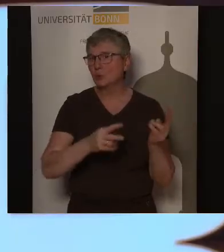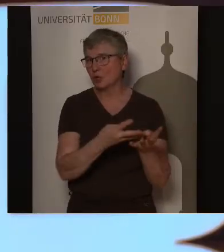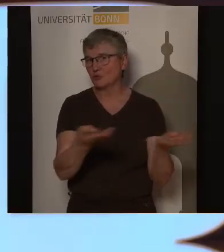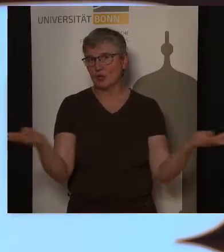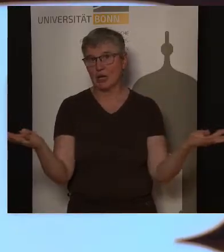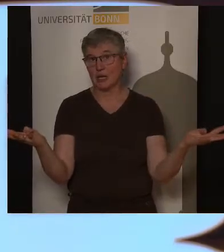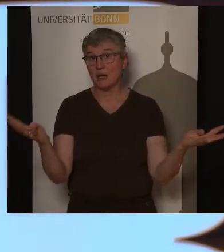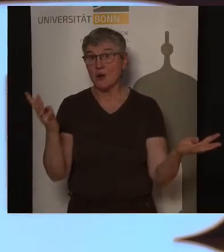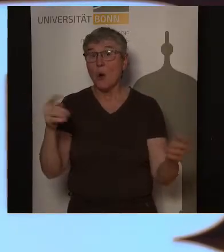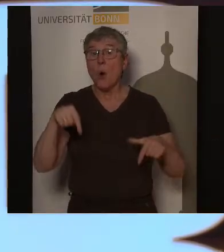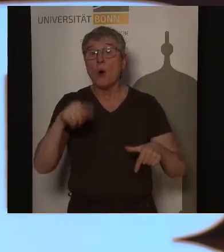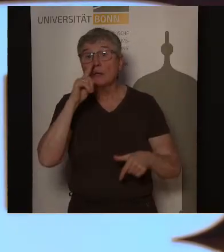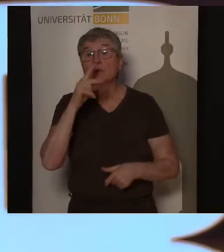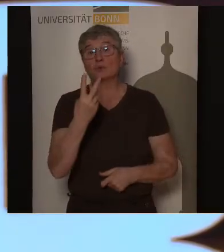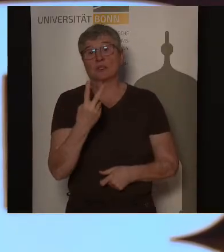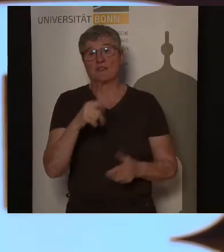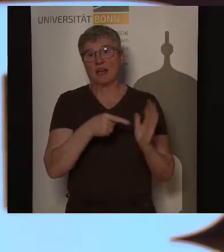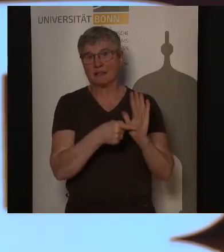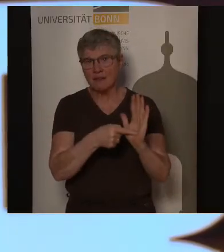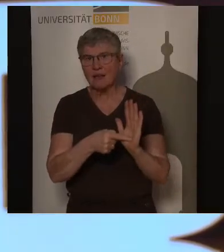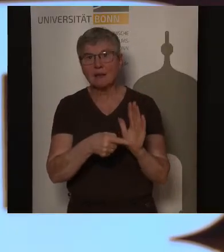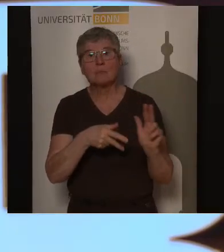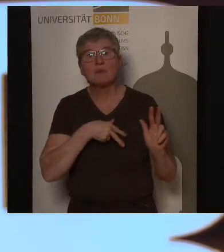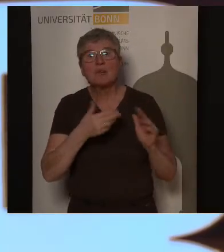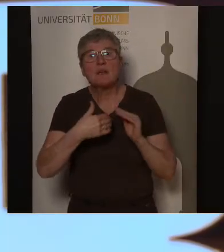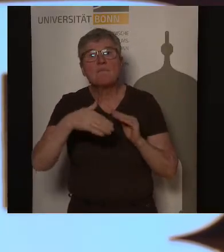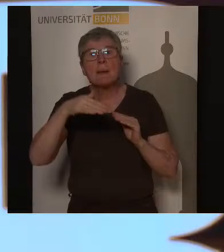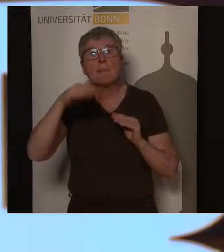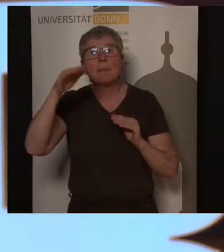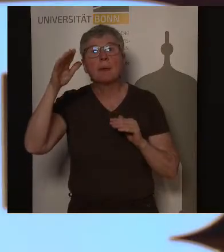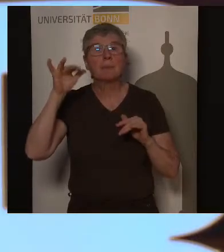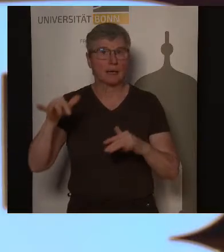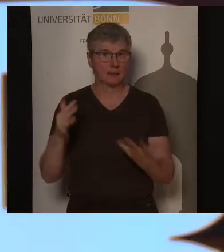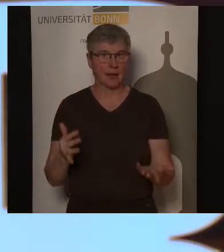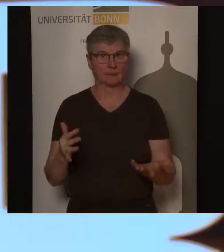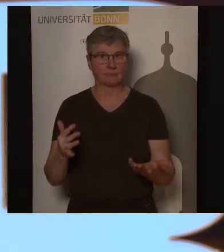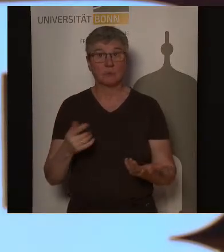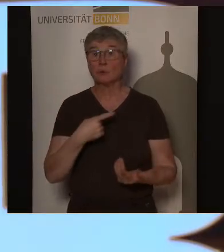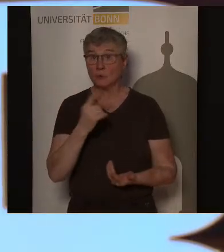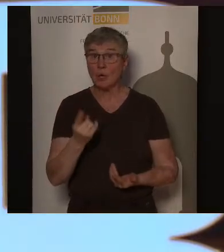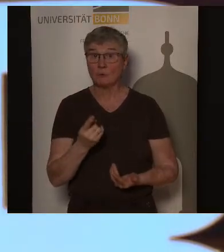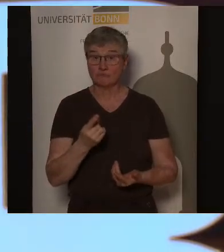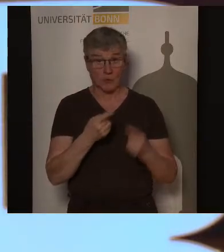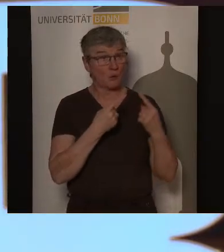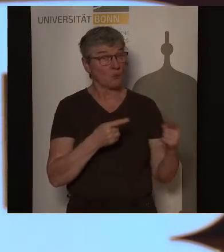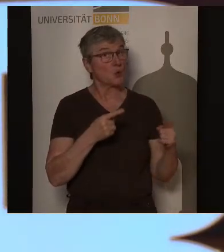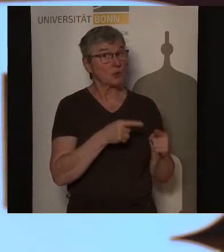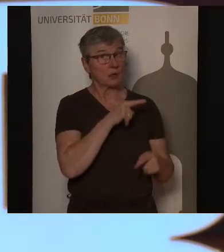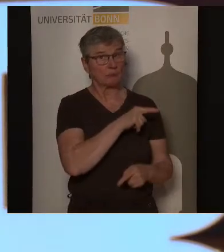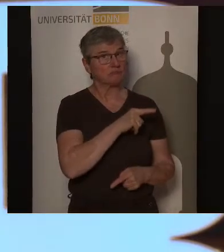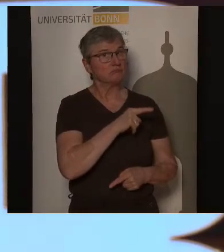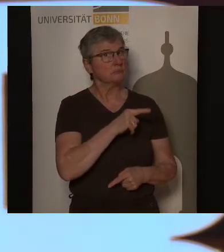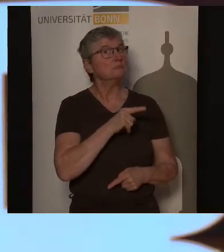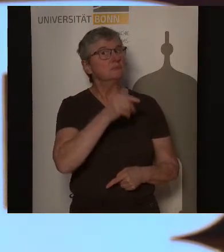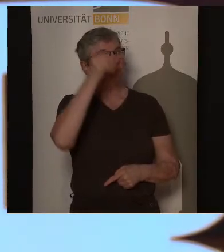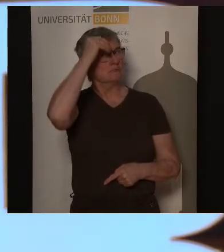you. We have more to offer than what you could see here today, as we just heard.